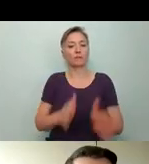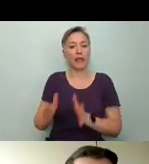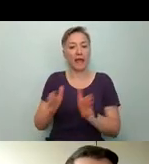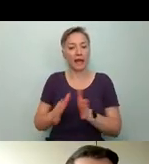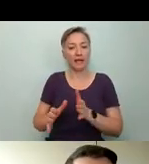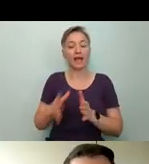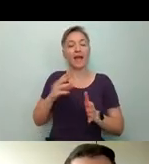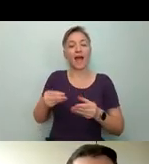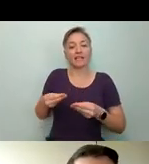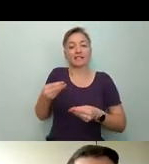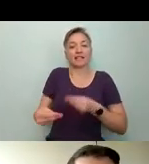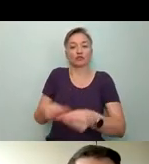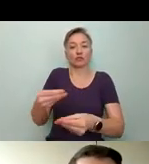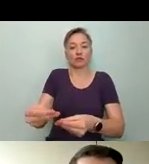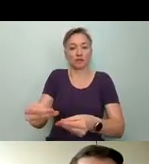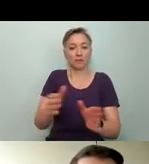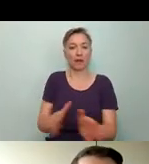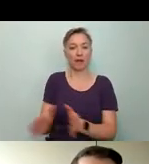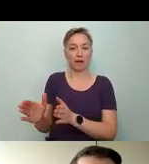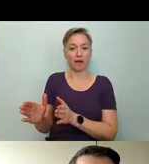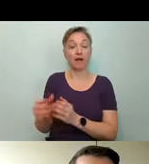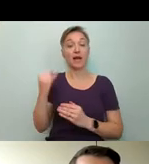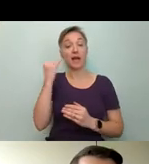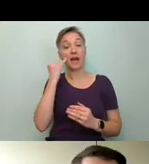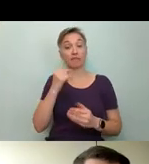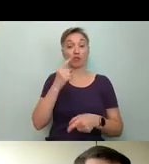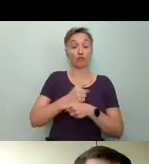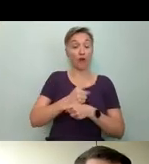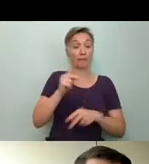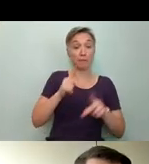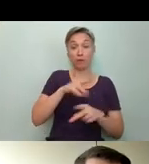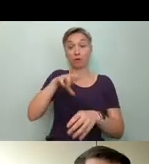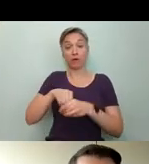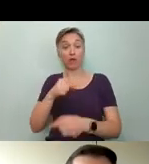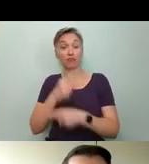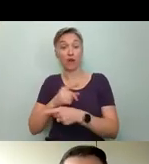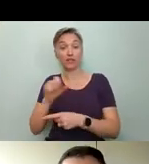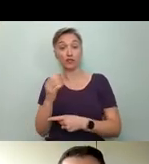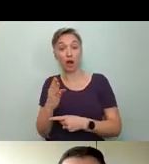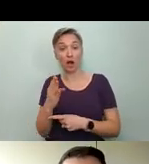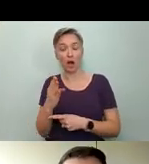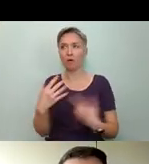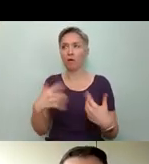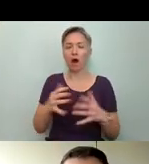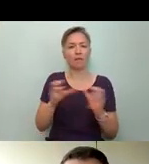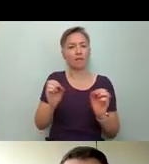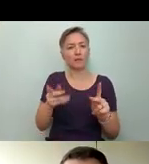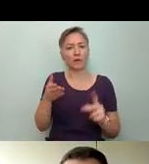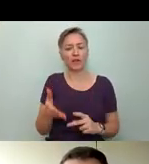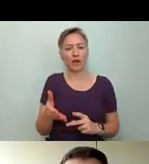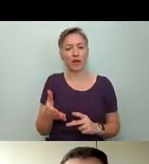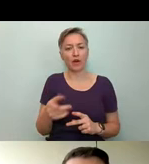do when you have your staff aligned to the right job, and you know ultimately how a role or a person can and should grow